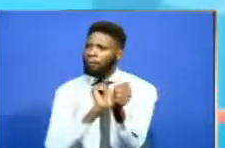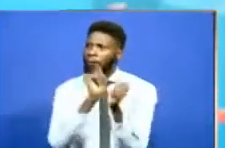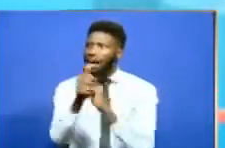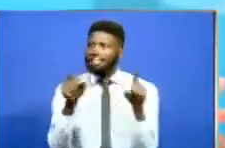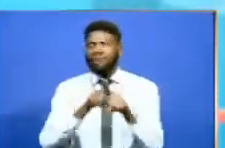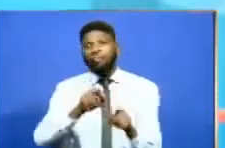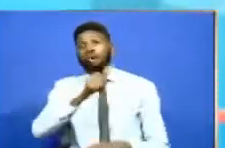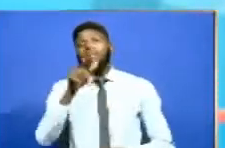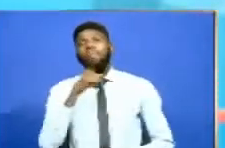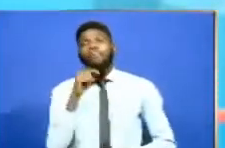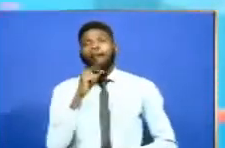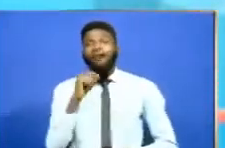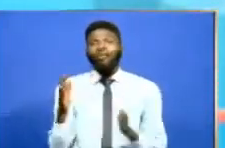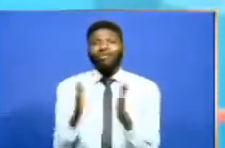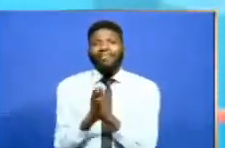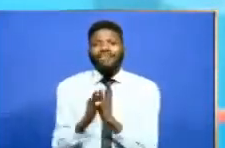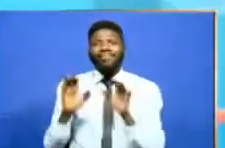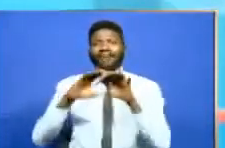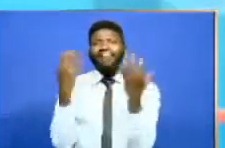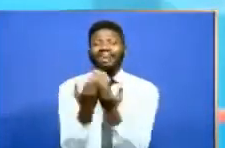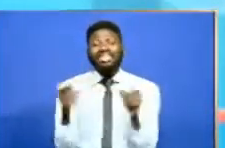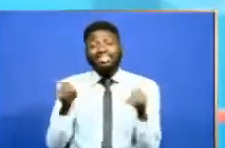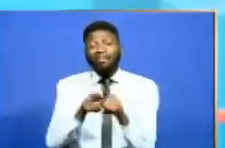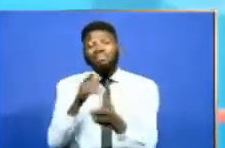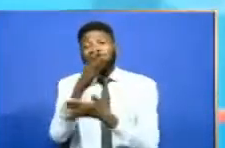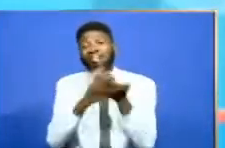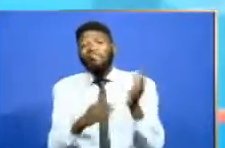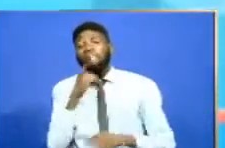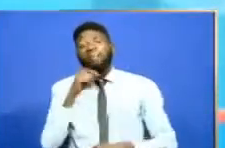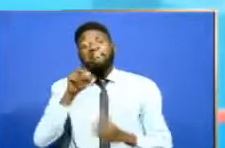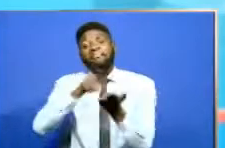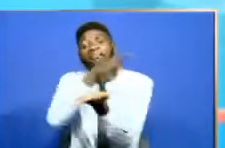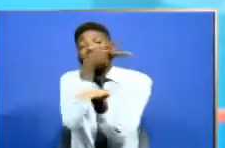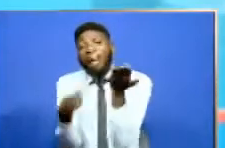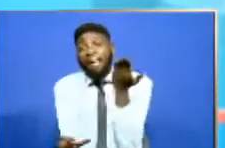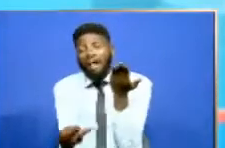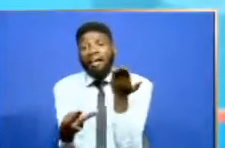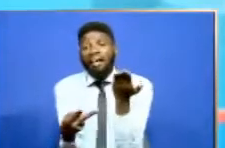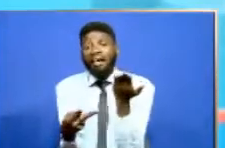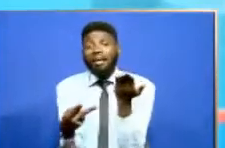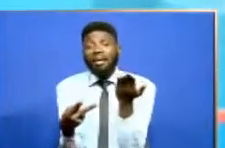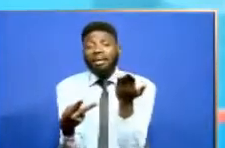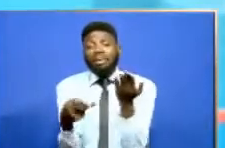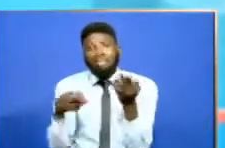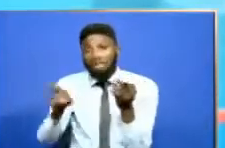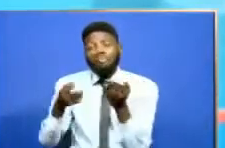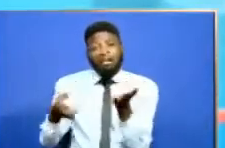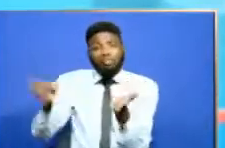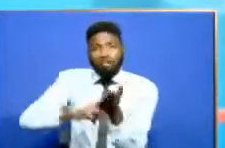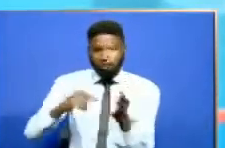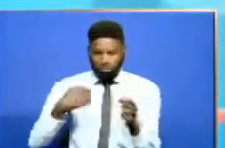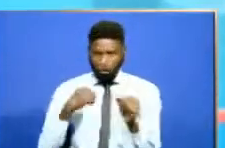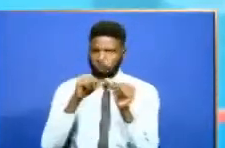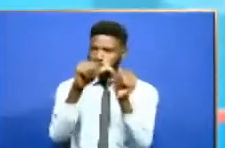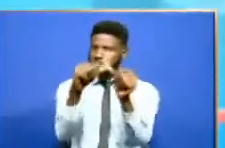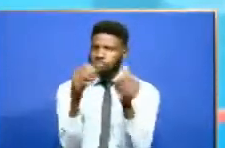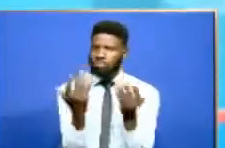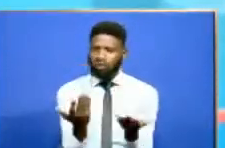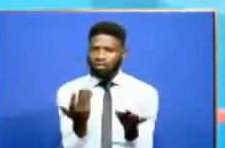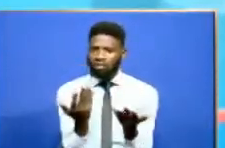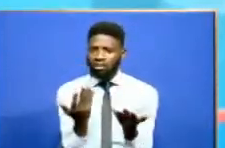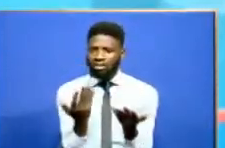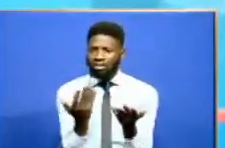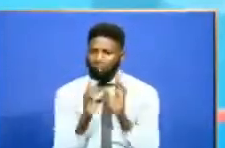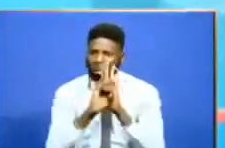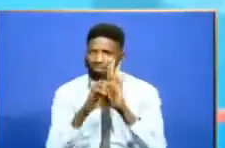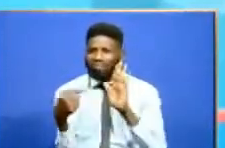young man was also seated by... In fact, some young men failed. They were discontinued, and me, I continued. So... These examples,